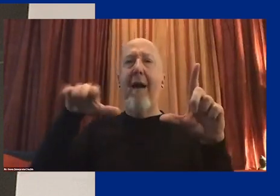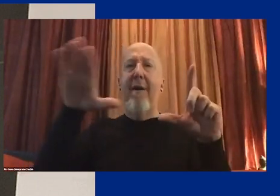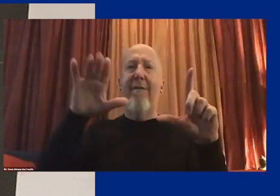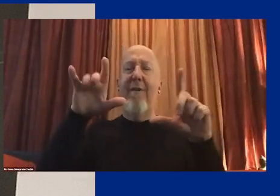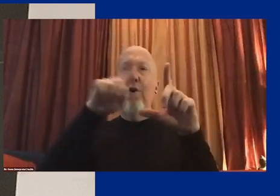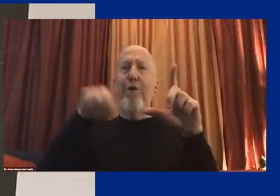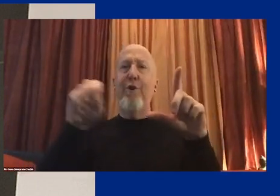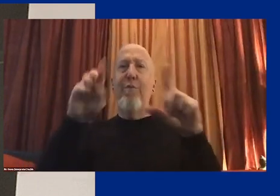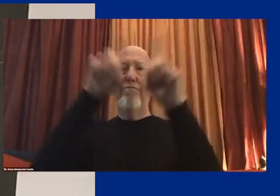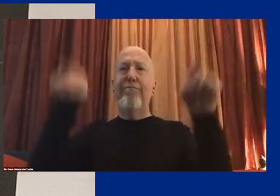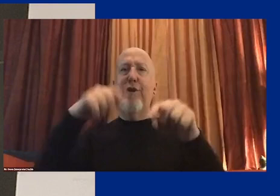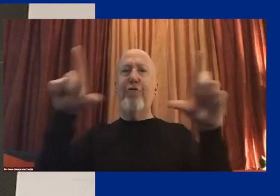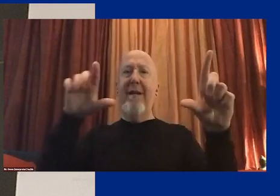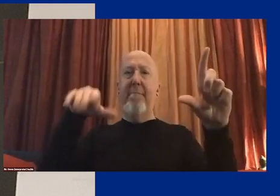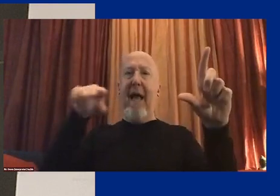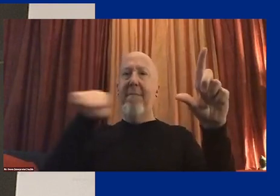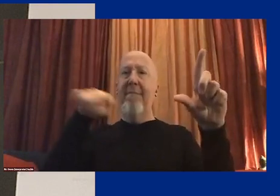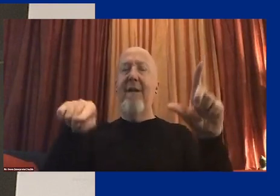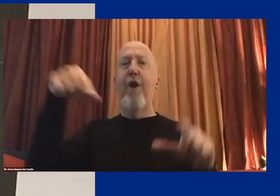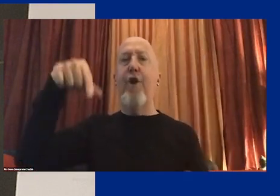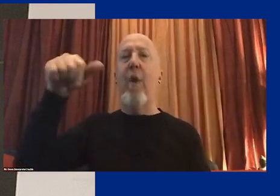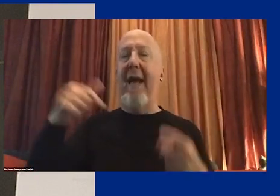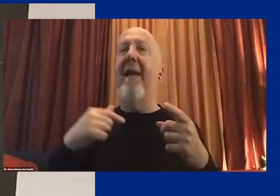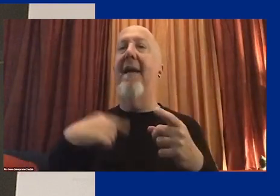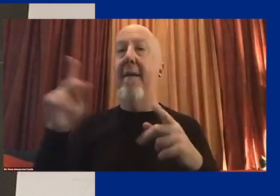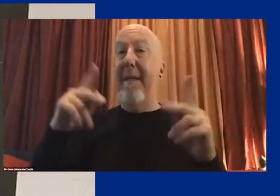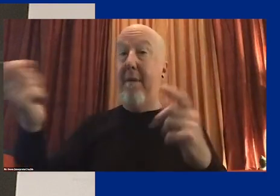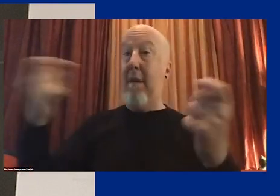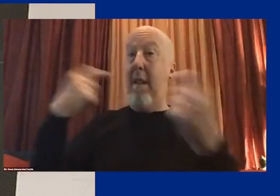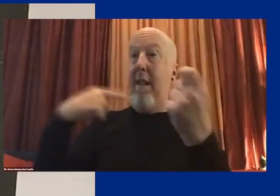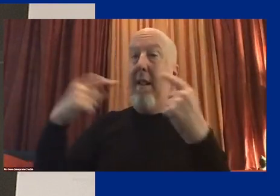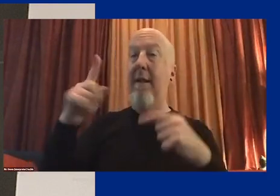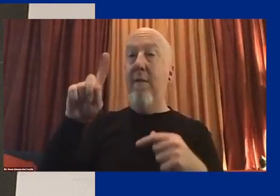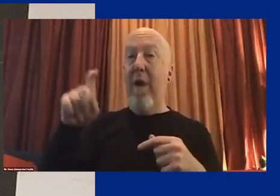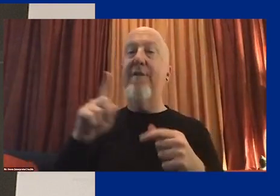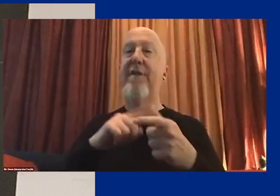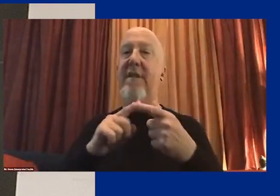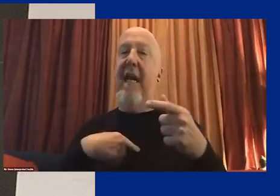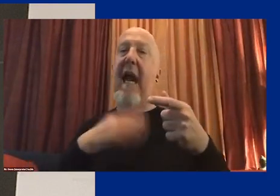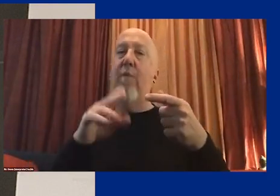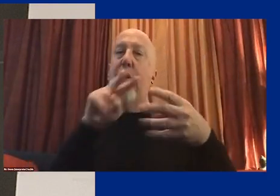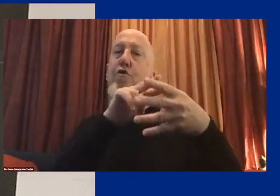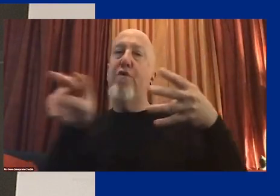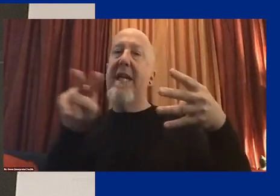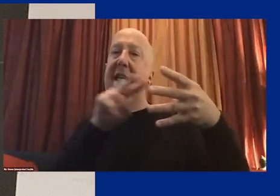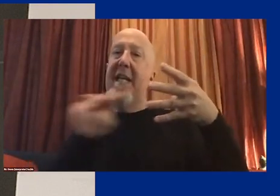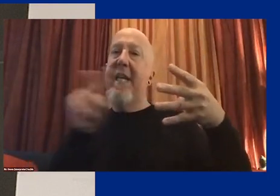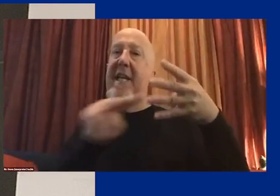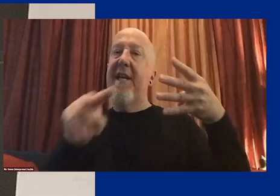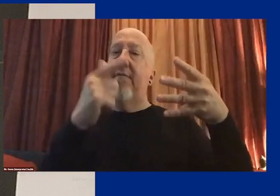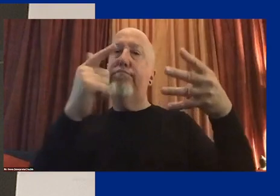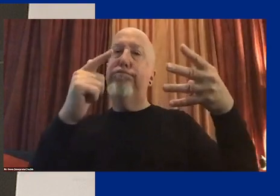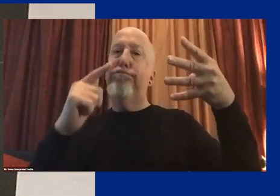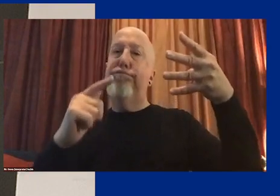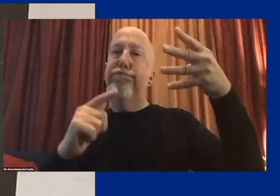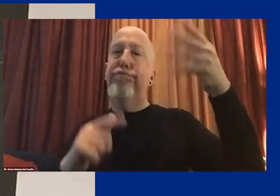I'll be going through the list of questions and reading them so our panelists can hear. And then